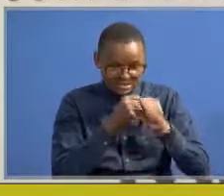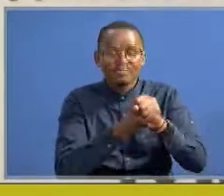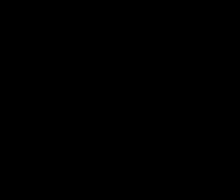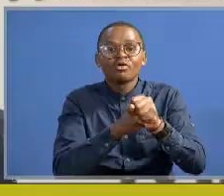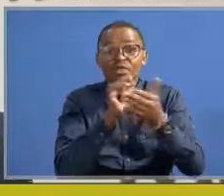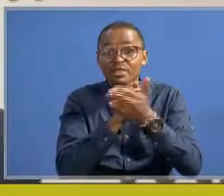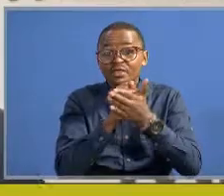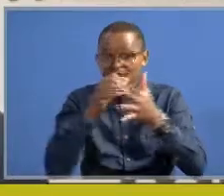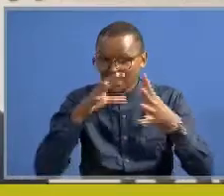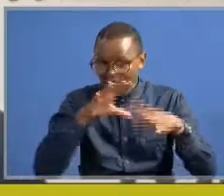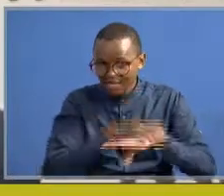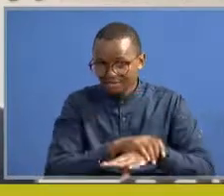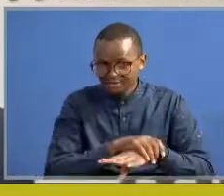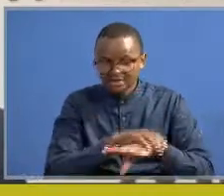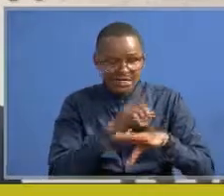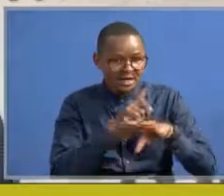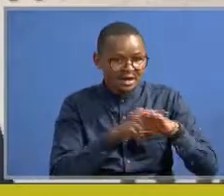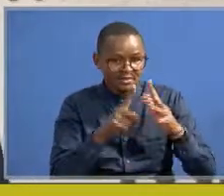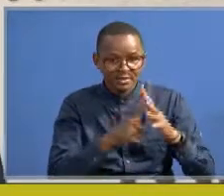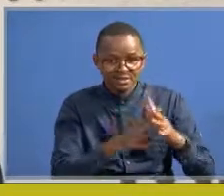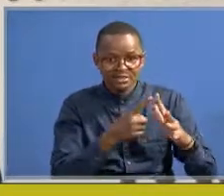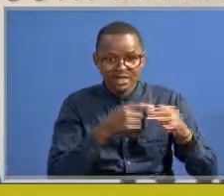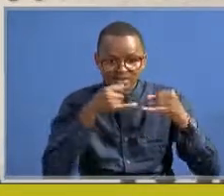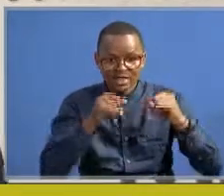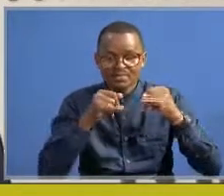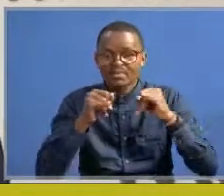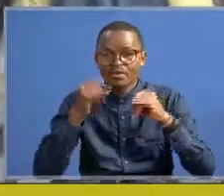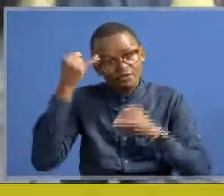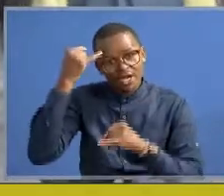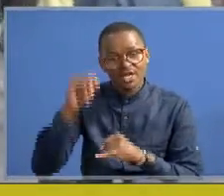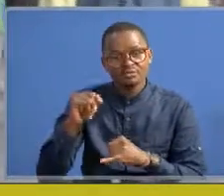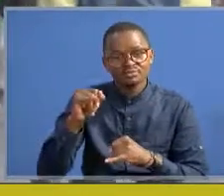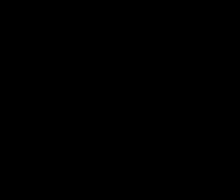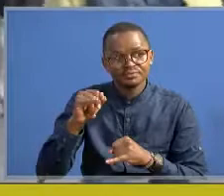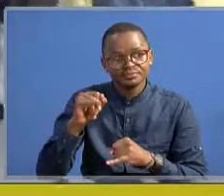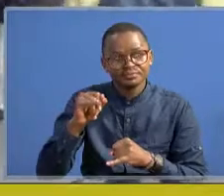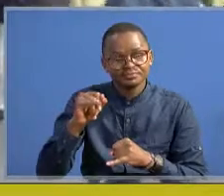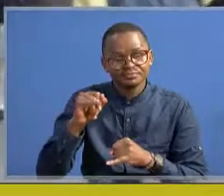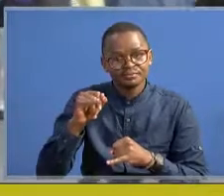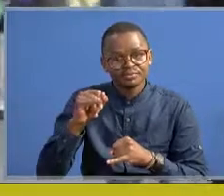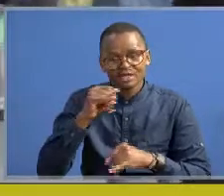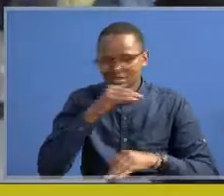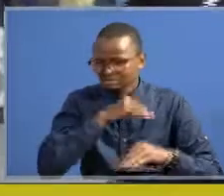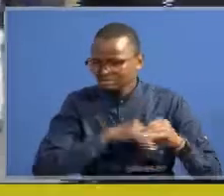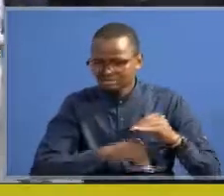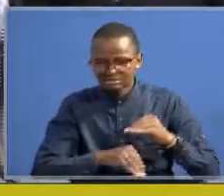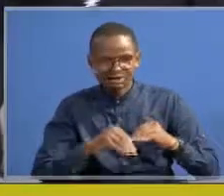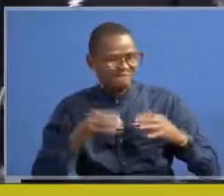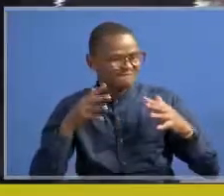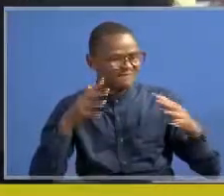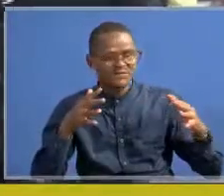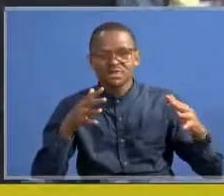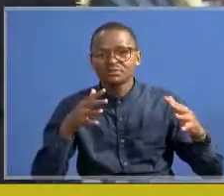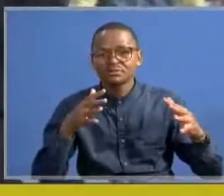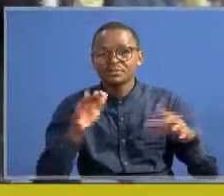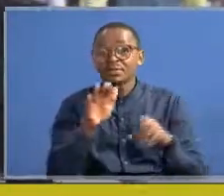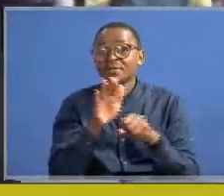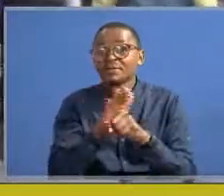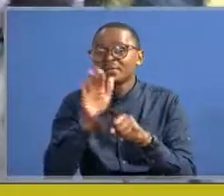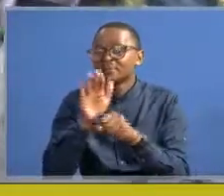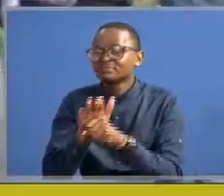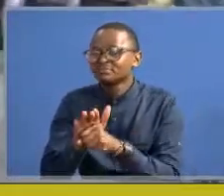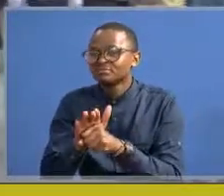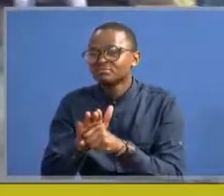will receive when they start the implementation of those ideas. Wingu la ufisadi limeikumba taifa hili mara si